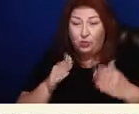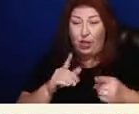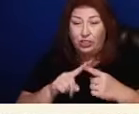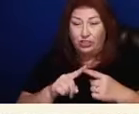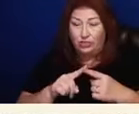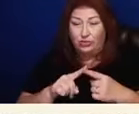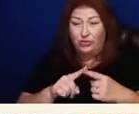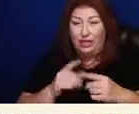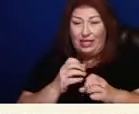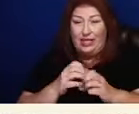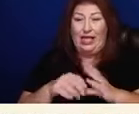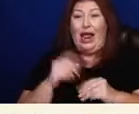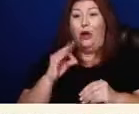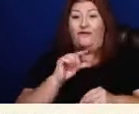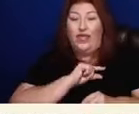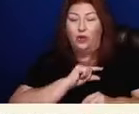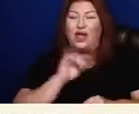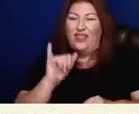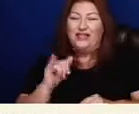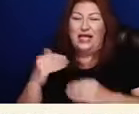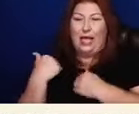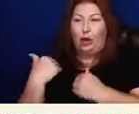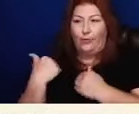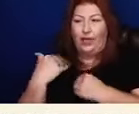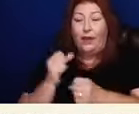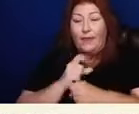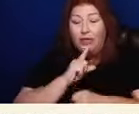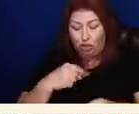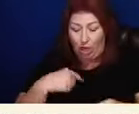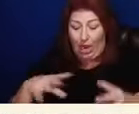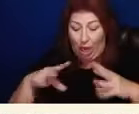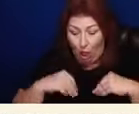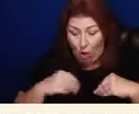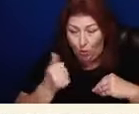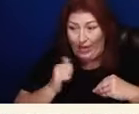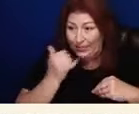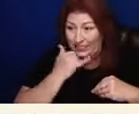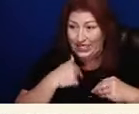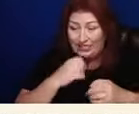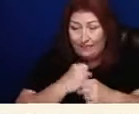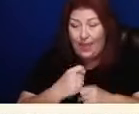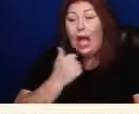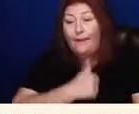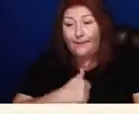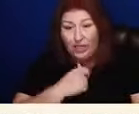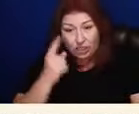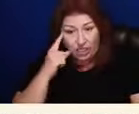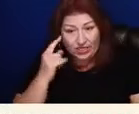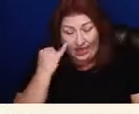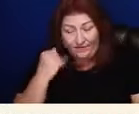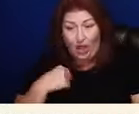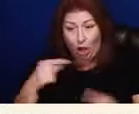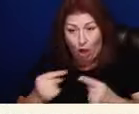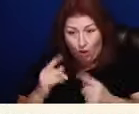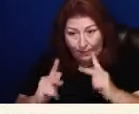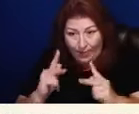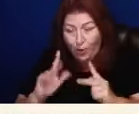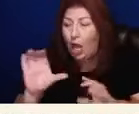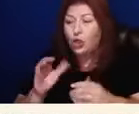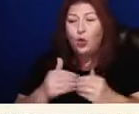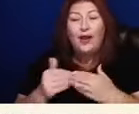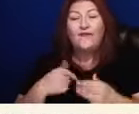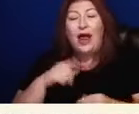accountability. And so making sure that I own any mistakes that I make, I apologize if I hurt people. I do whatever I need to